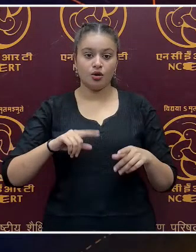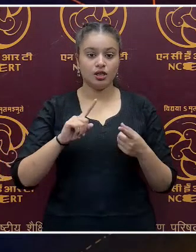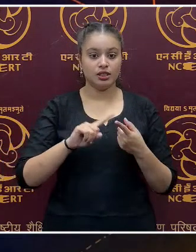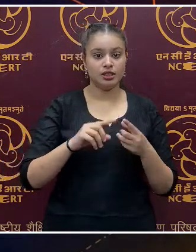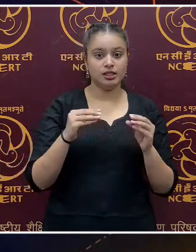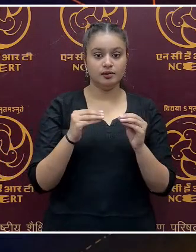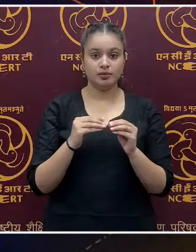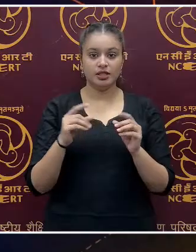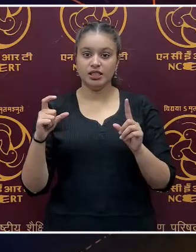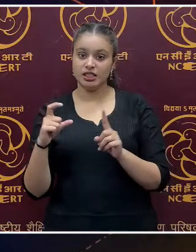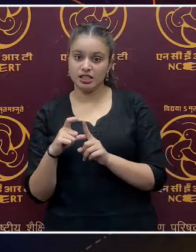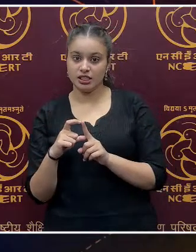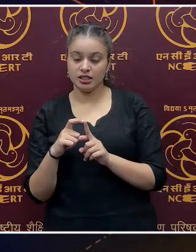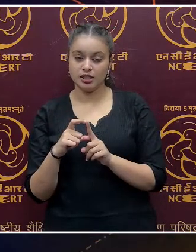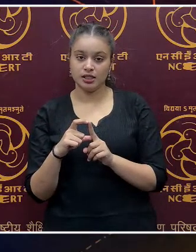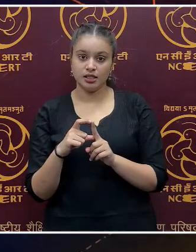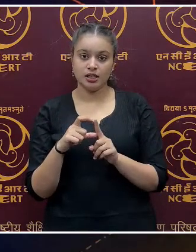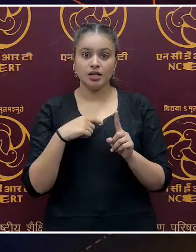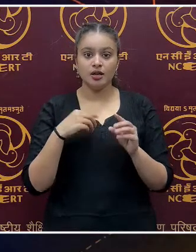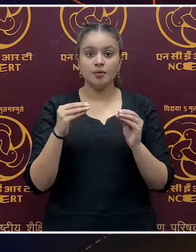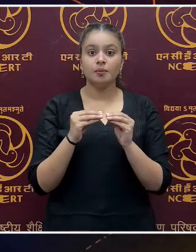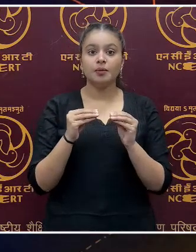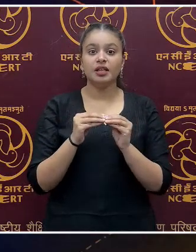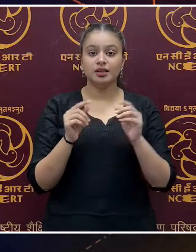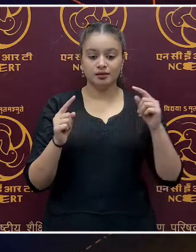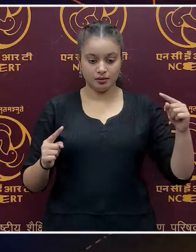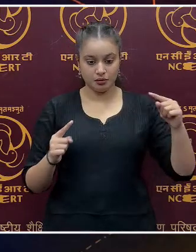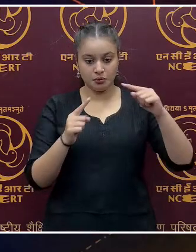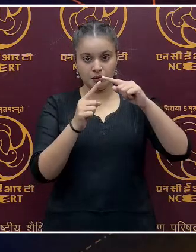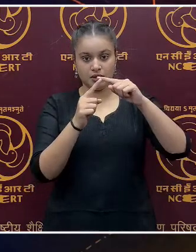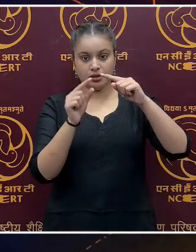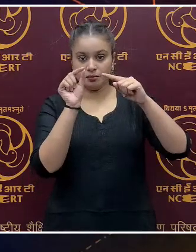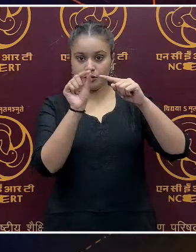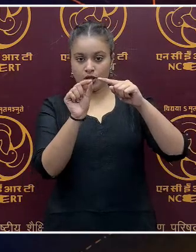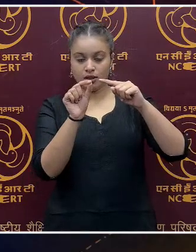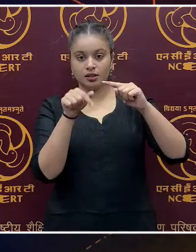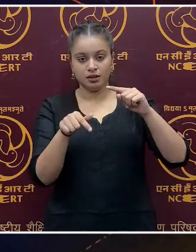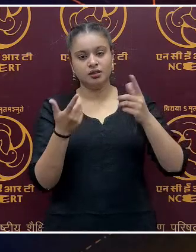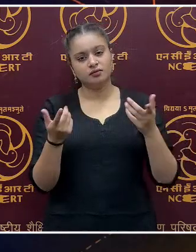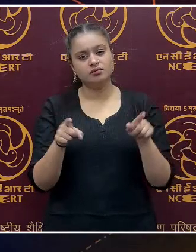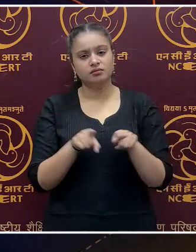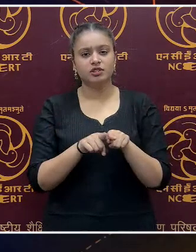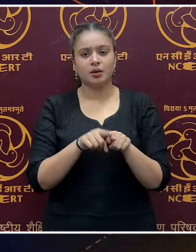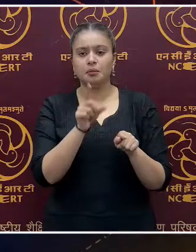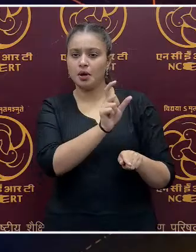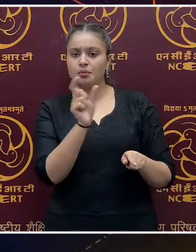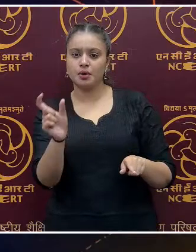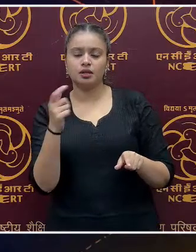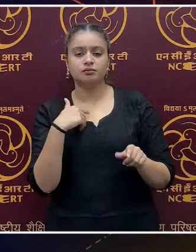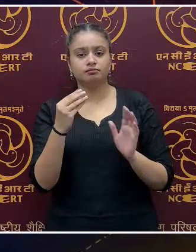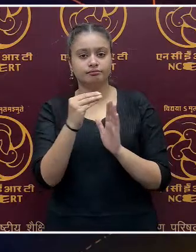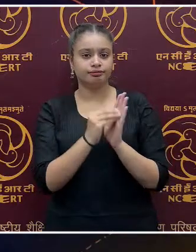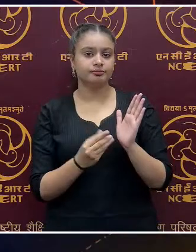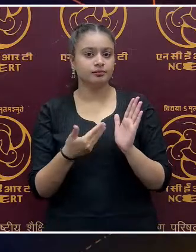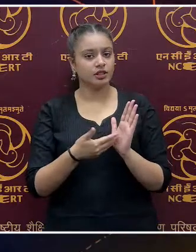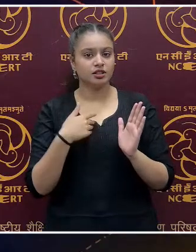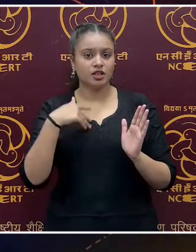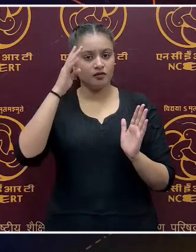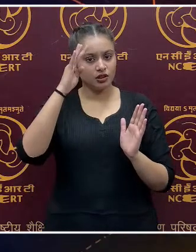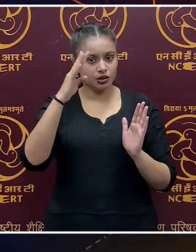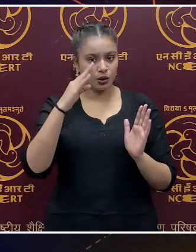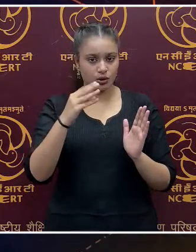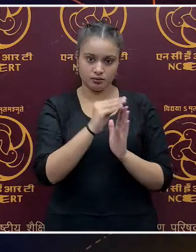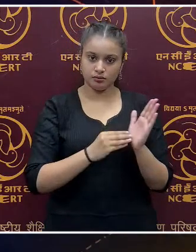EBD. This B is the vertex here. So those are all keywords also clearly they mentioned as a theoretical